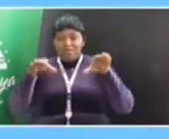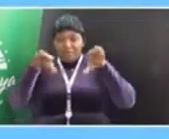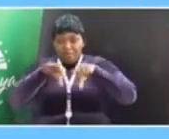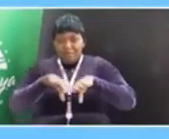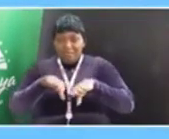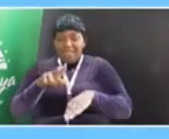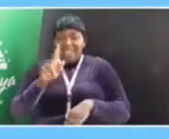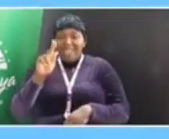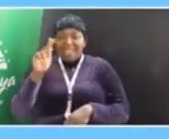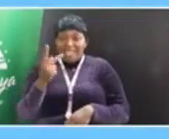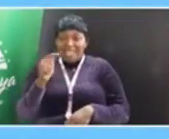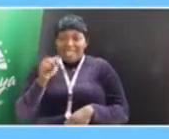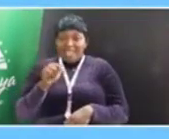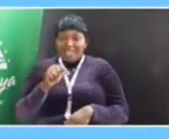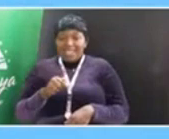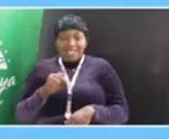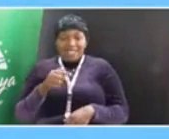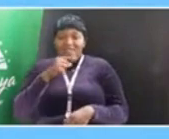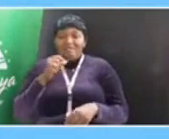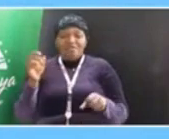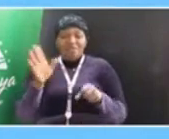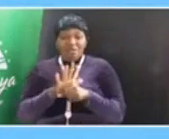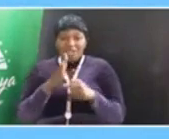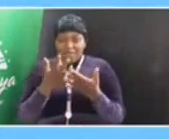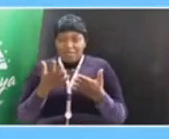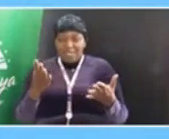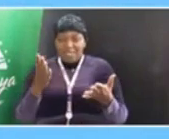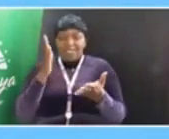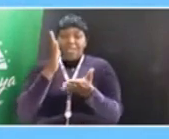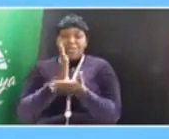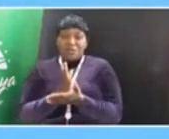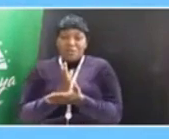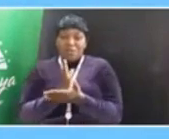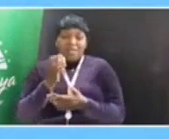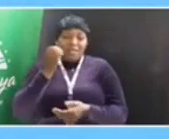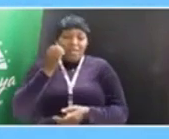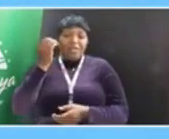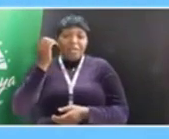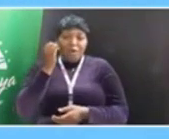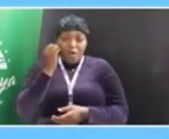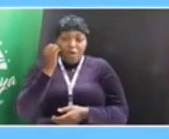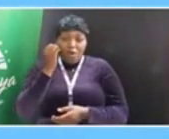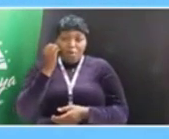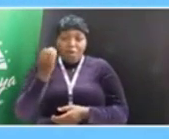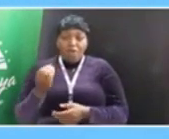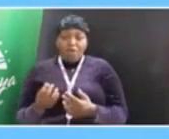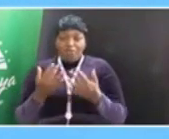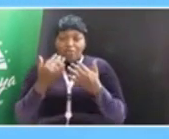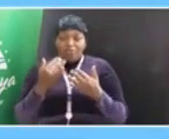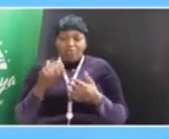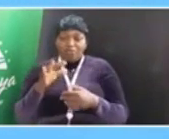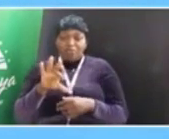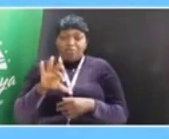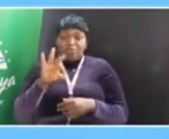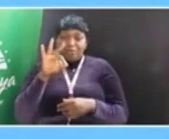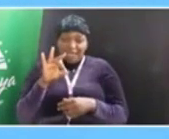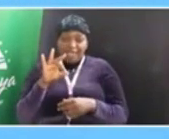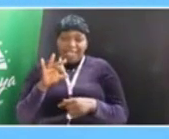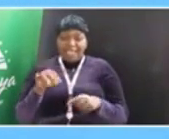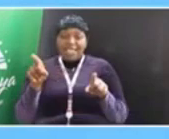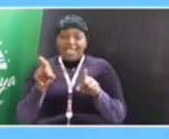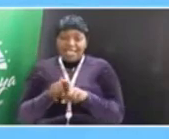Kenya is a land of scenic wonders, truly the home of breathtaking landscapes and